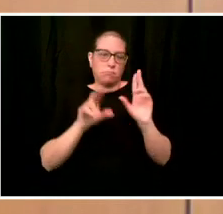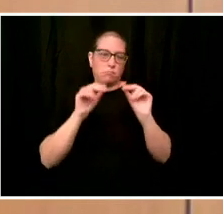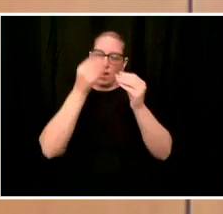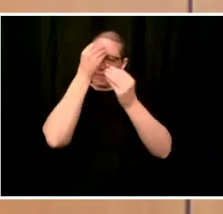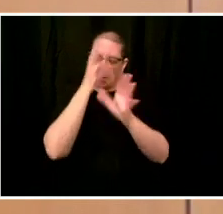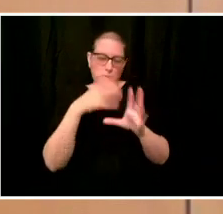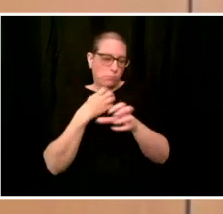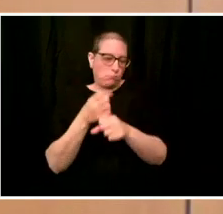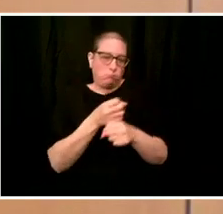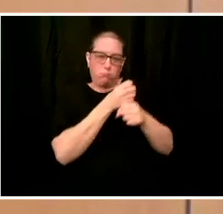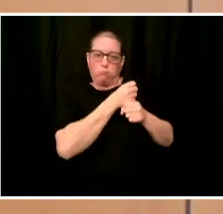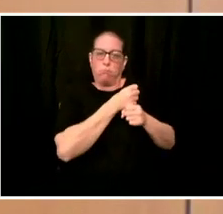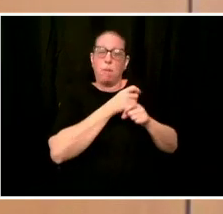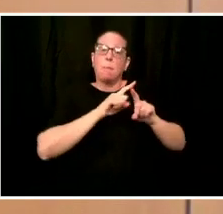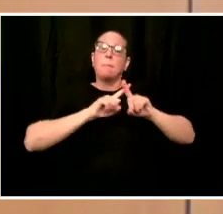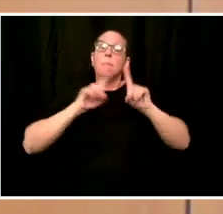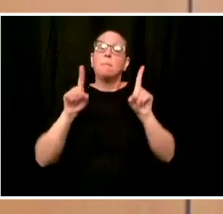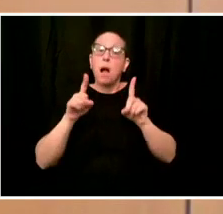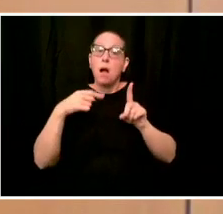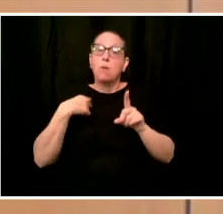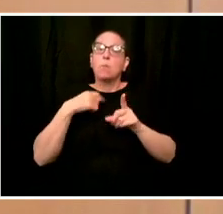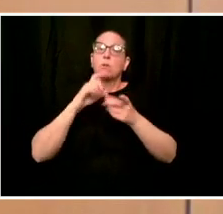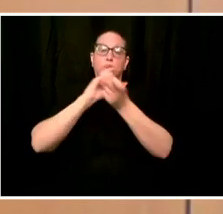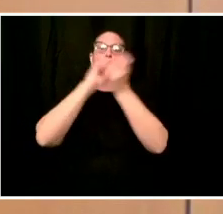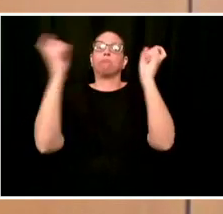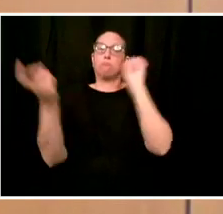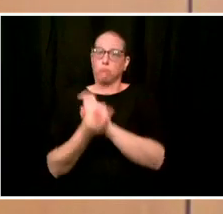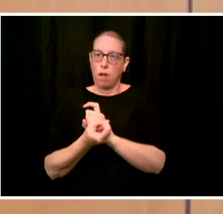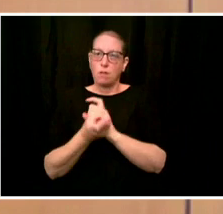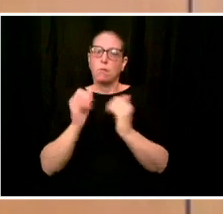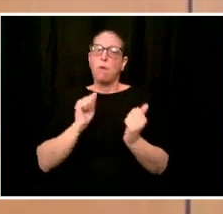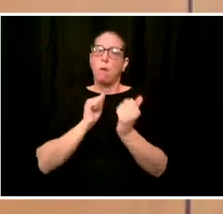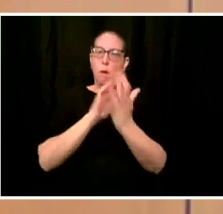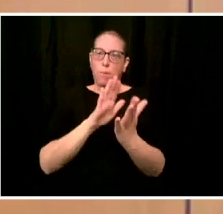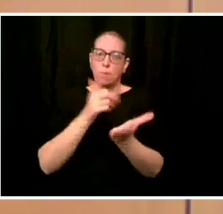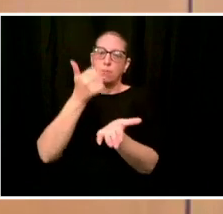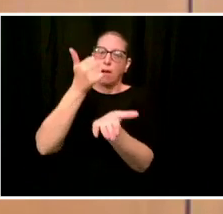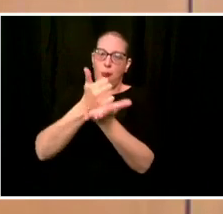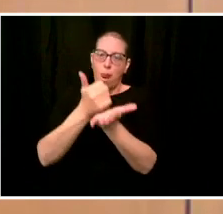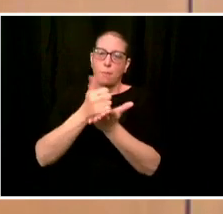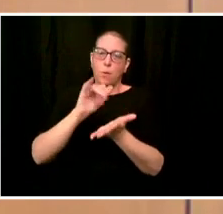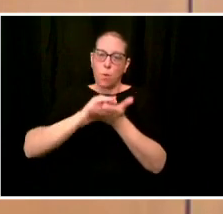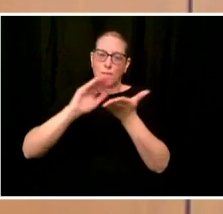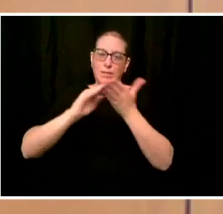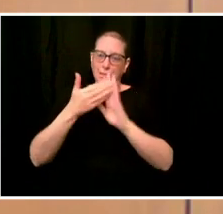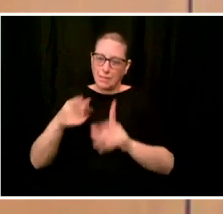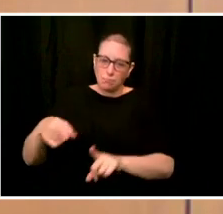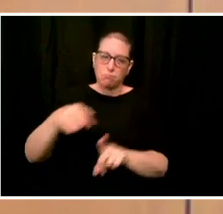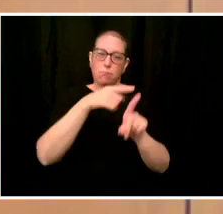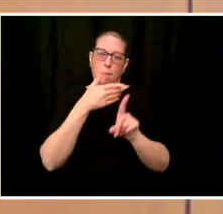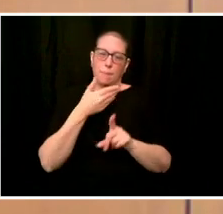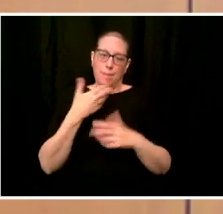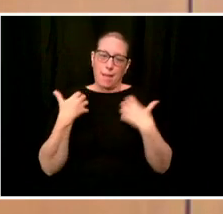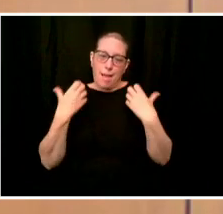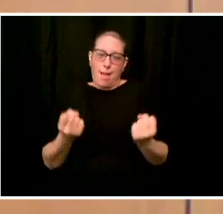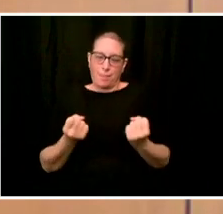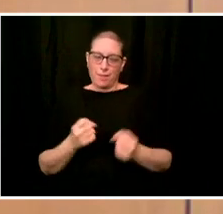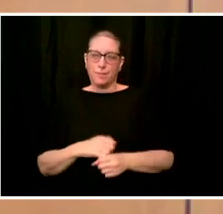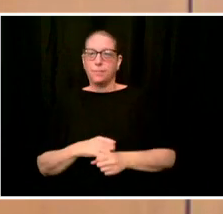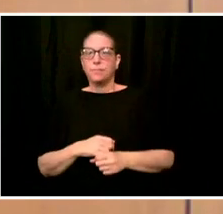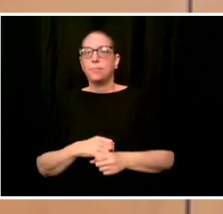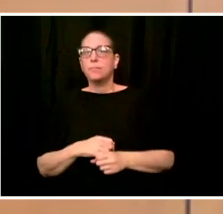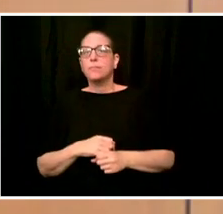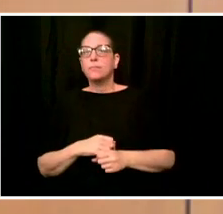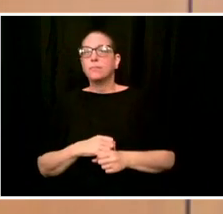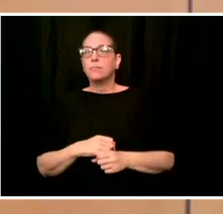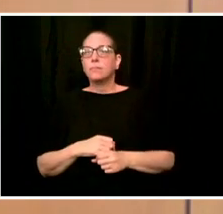were tailored and continue to be tailored to the communities most affected. And so, you